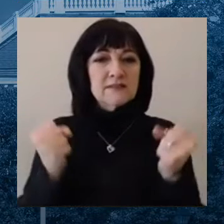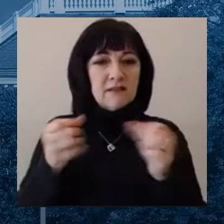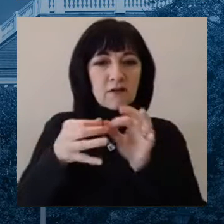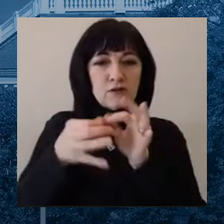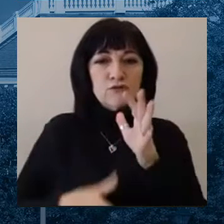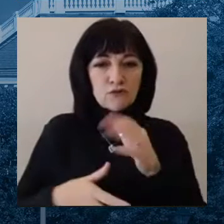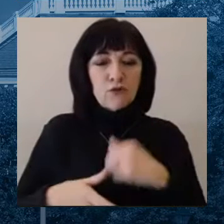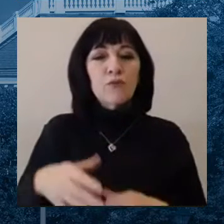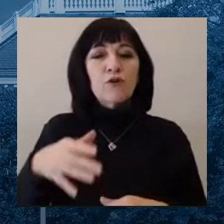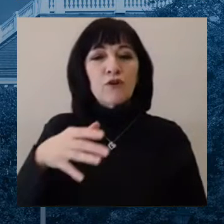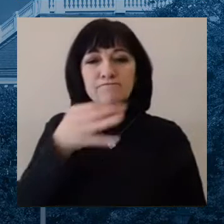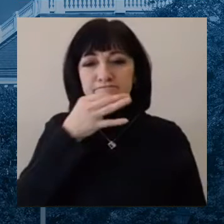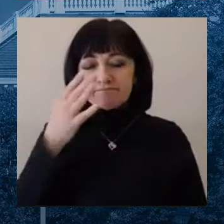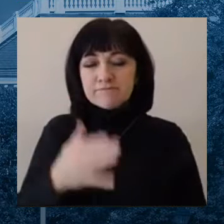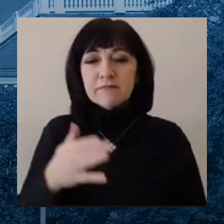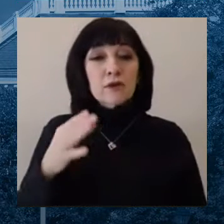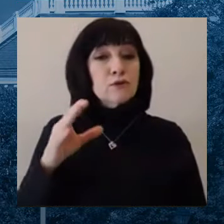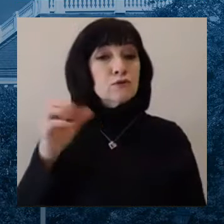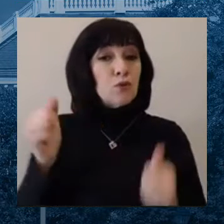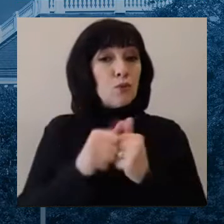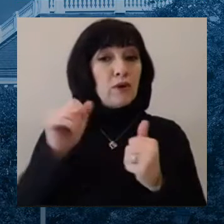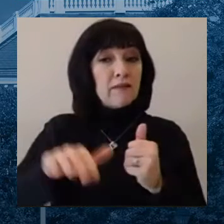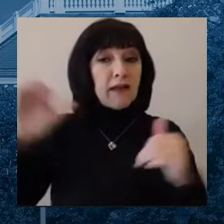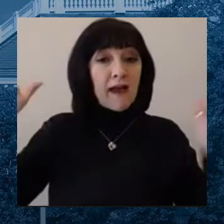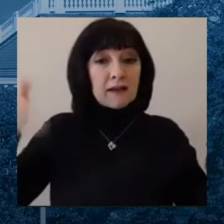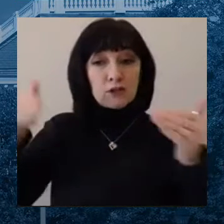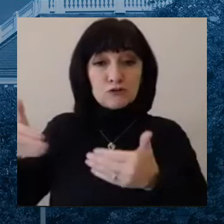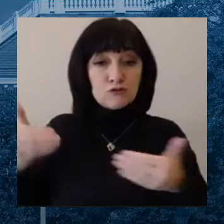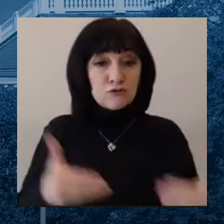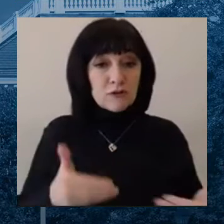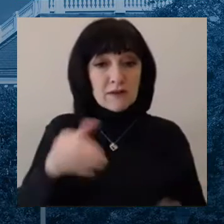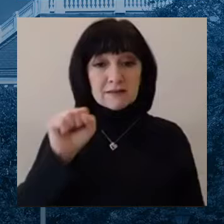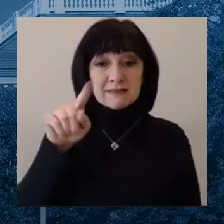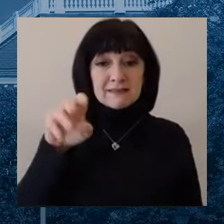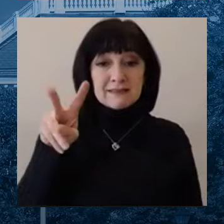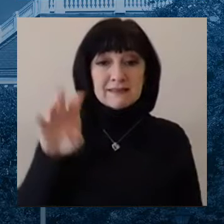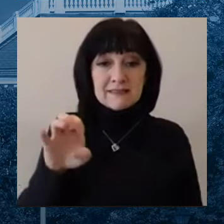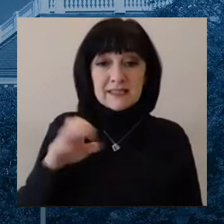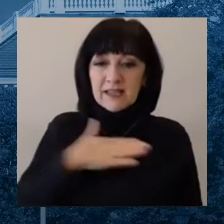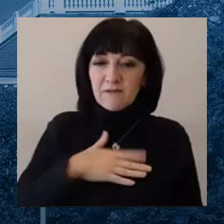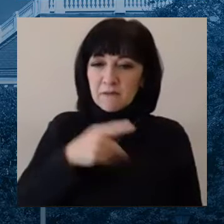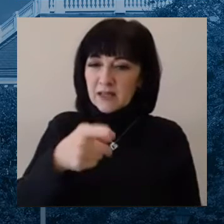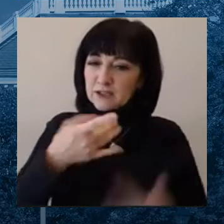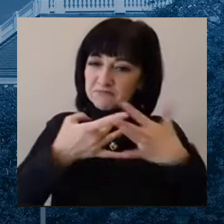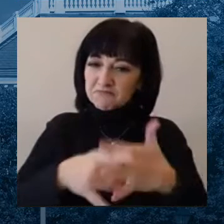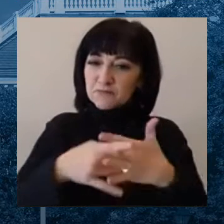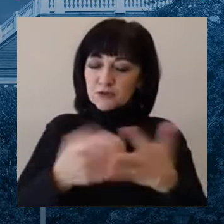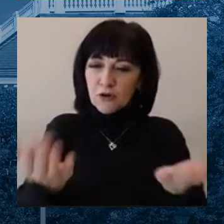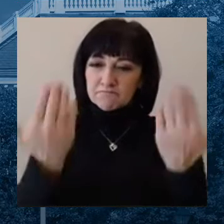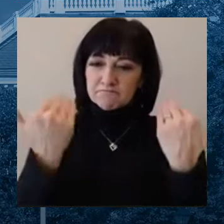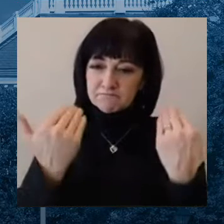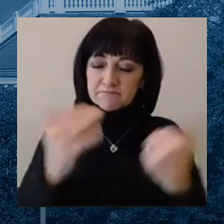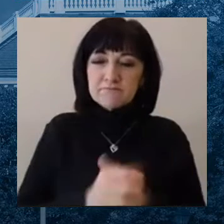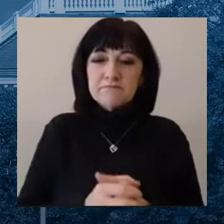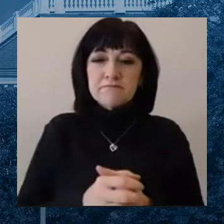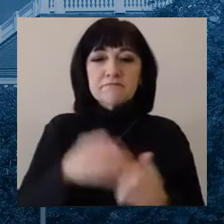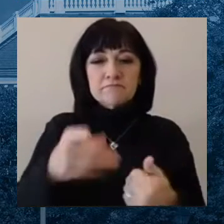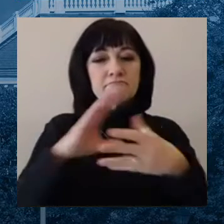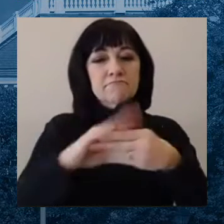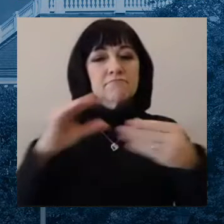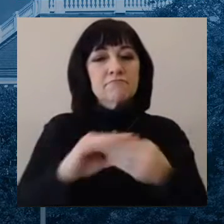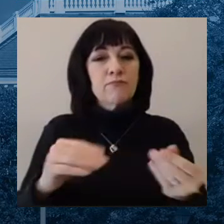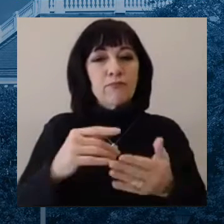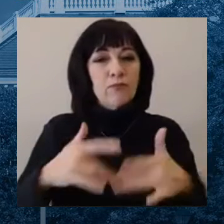And so with those introductions, Steve, why don't you take it away and tell us a little bit about what's